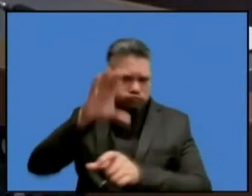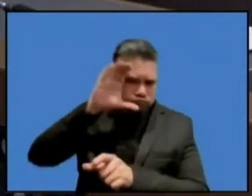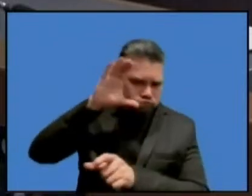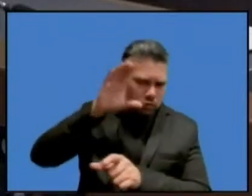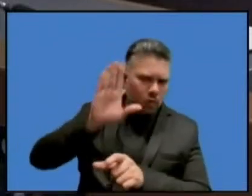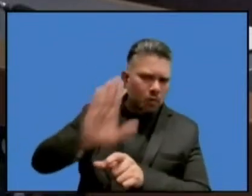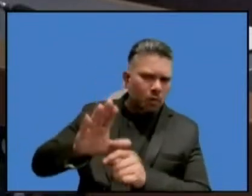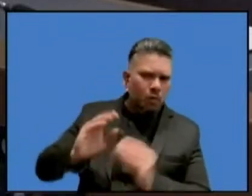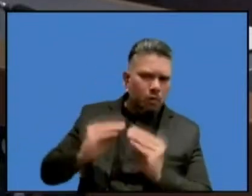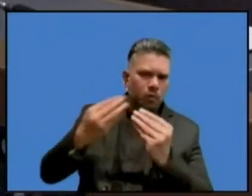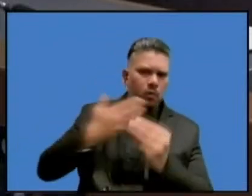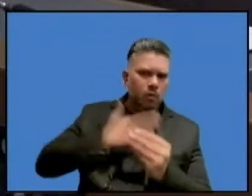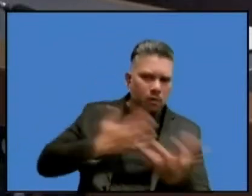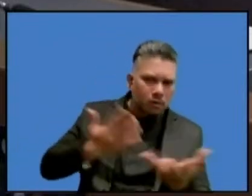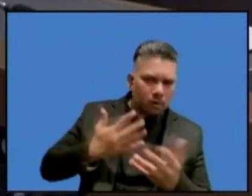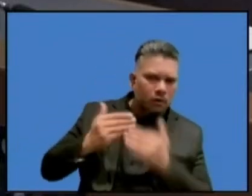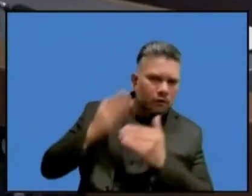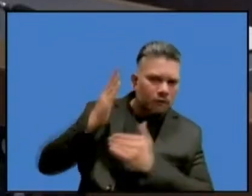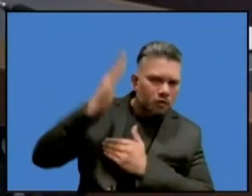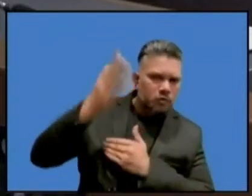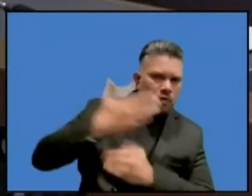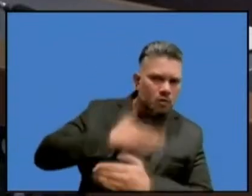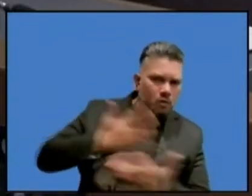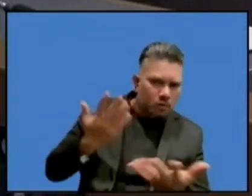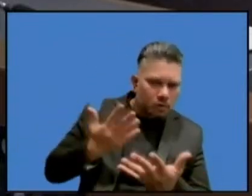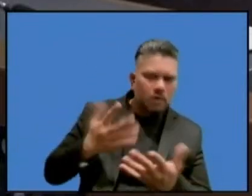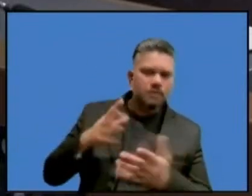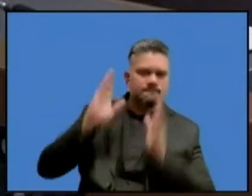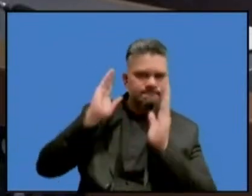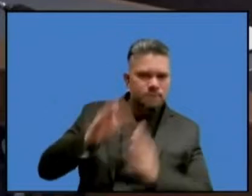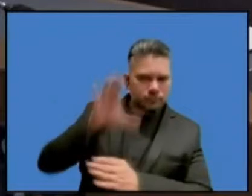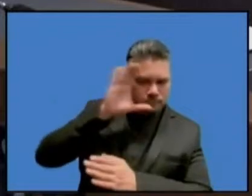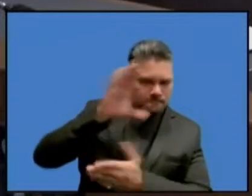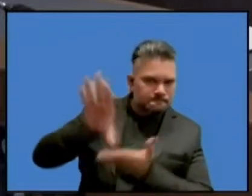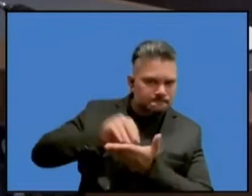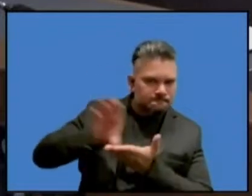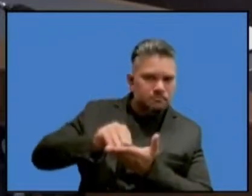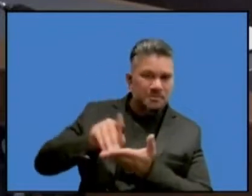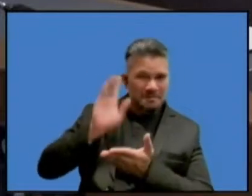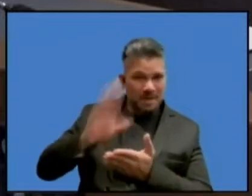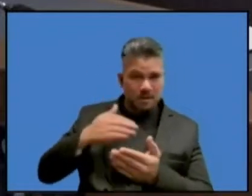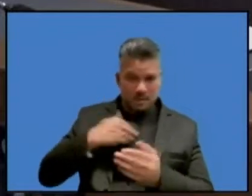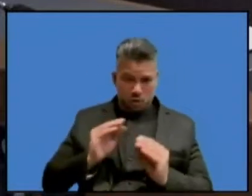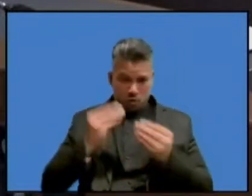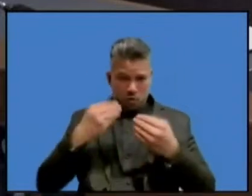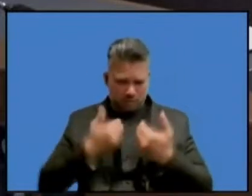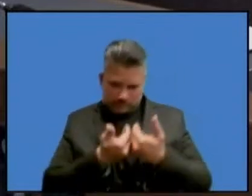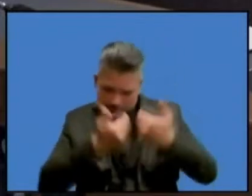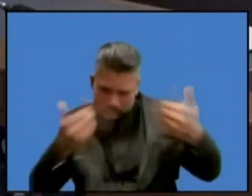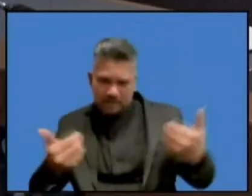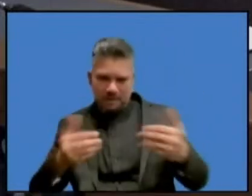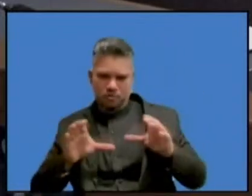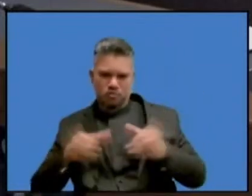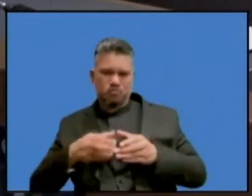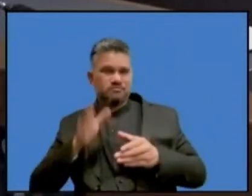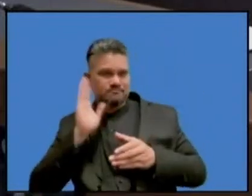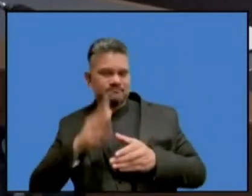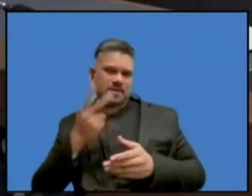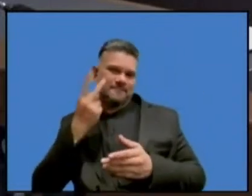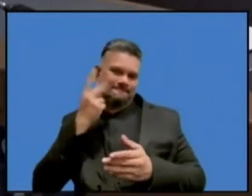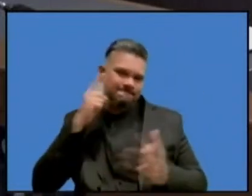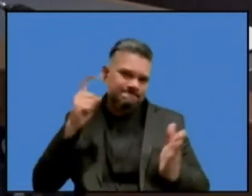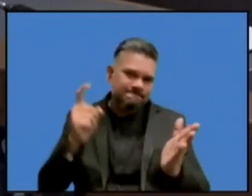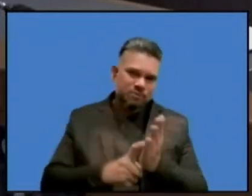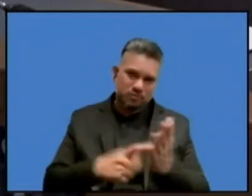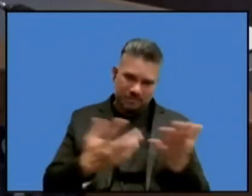our futures, and that we are recognized as an independent stakeholder group in our own right within the GCM and its processes. It's on you,